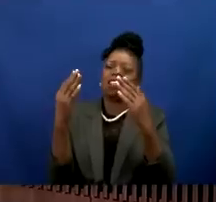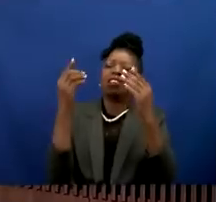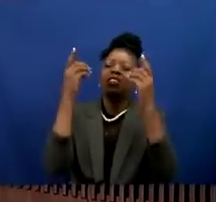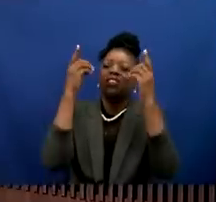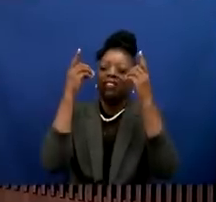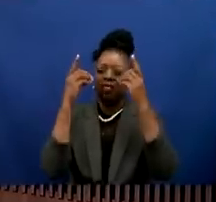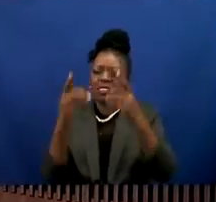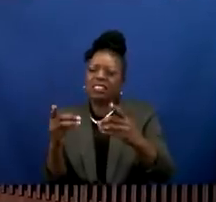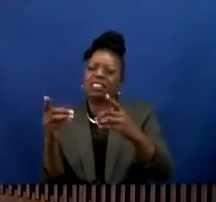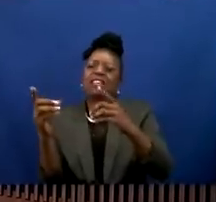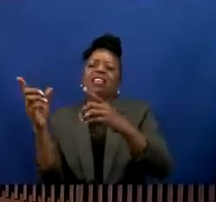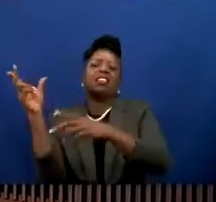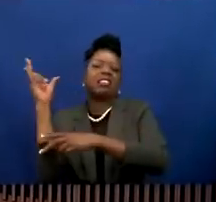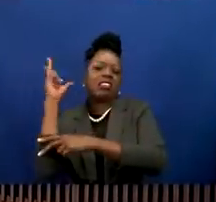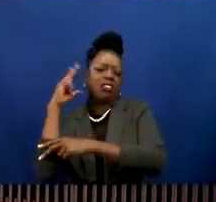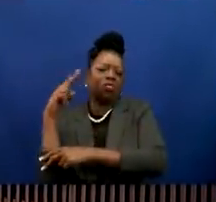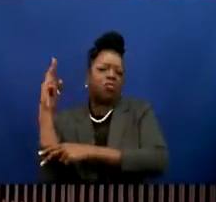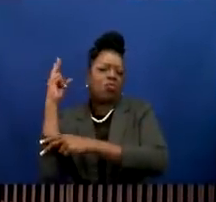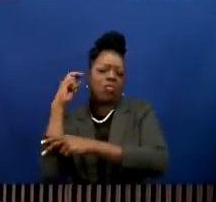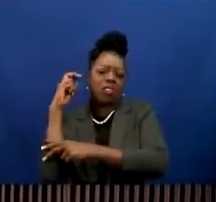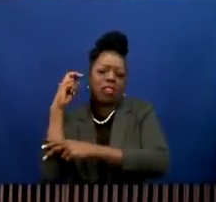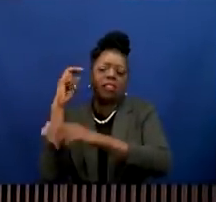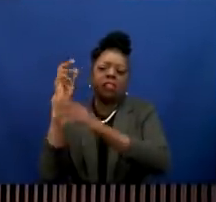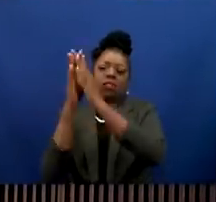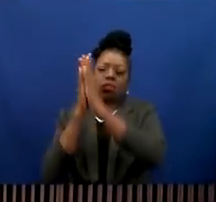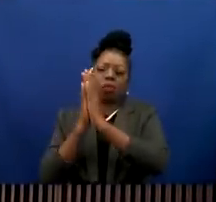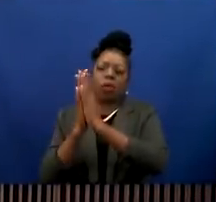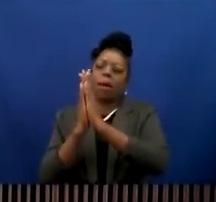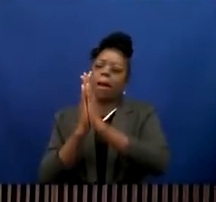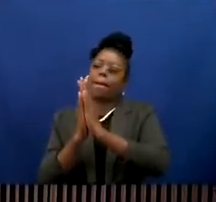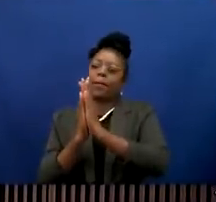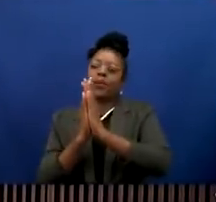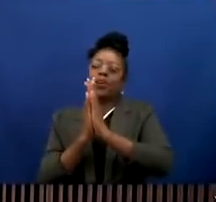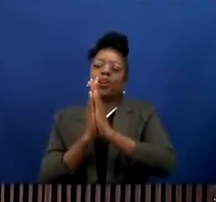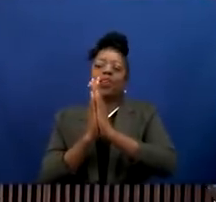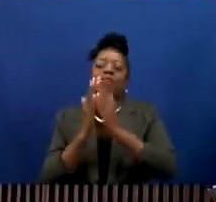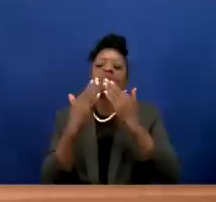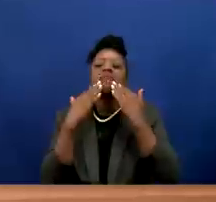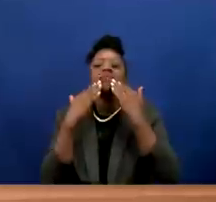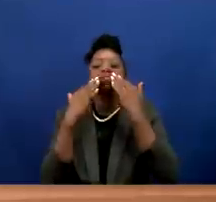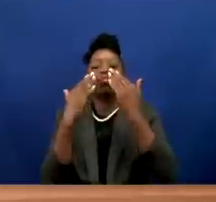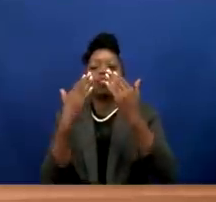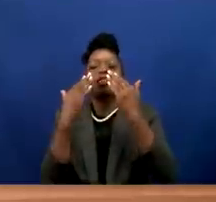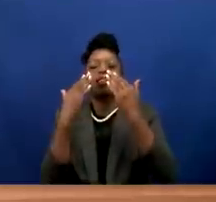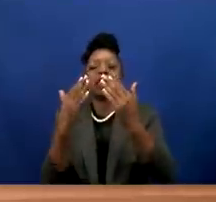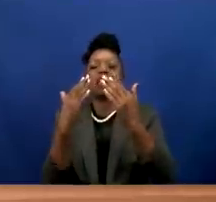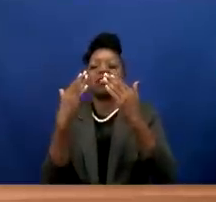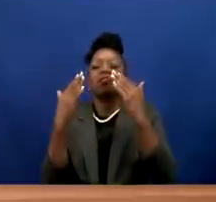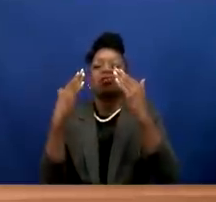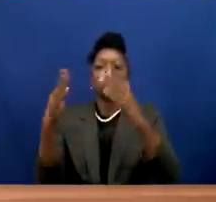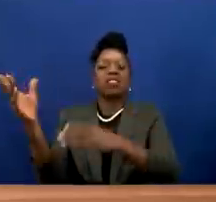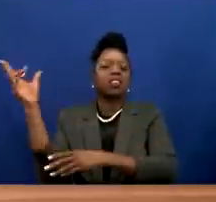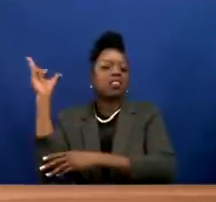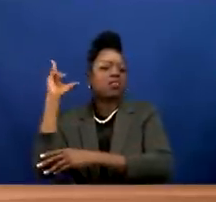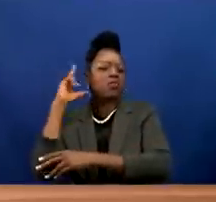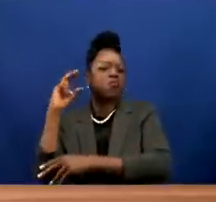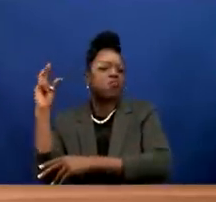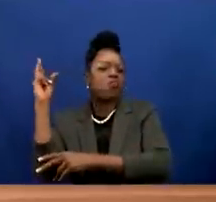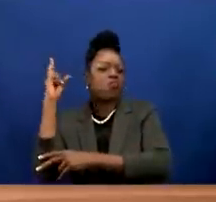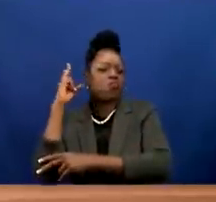to listen to us. I thank you that you've chosen to incline your ear unto us.